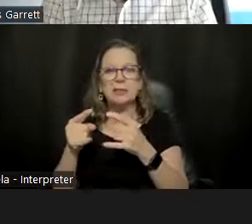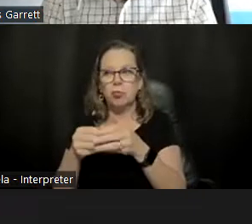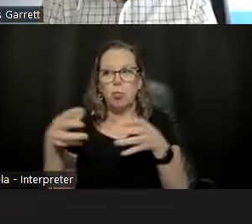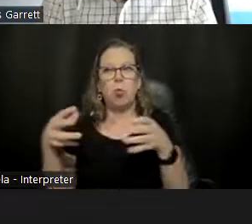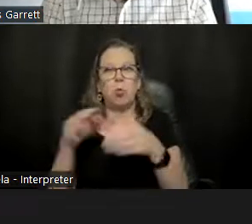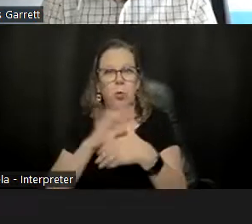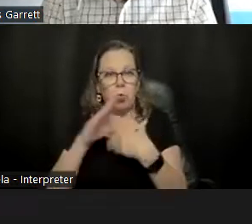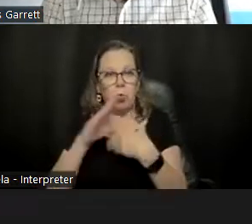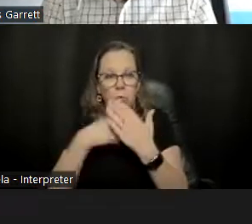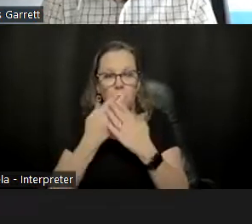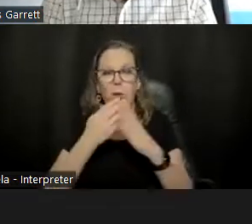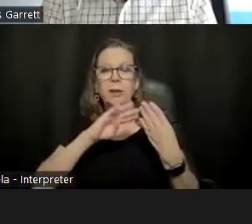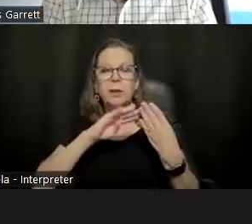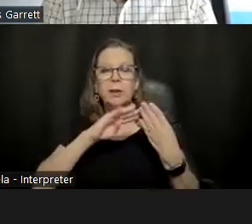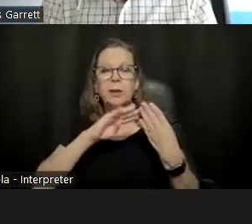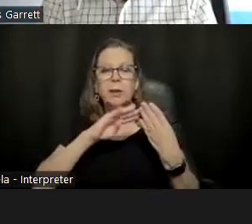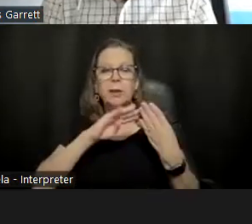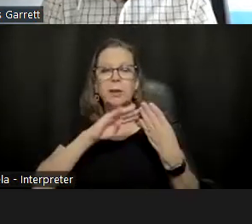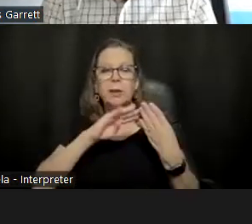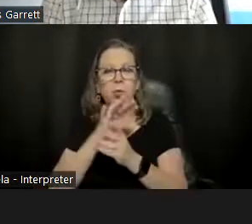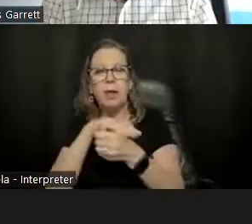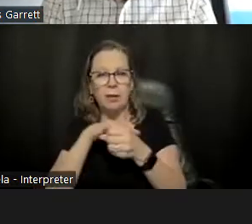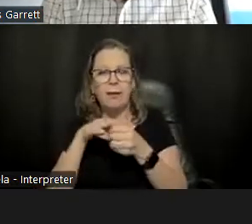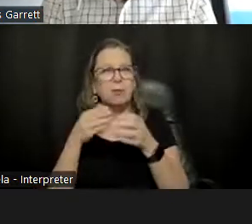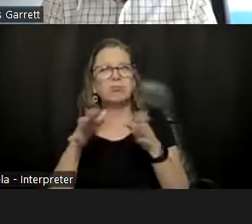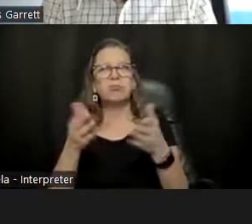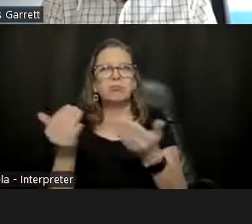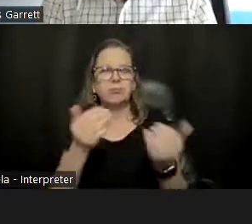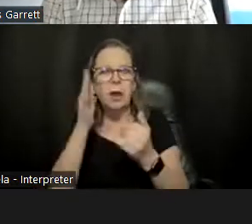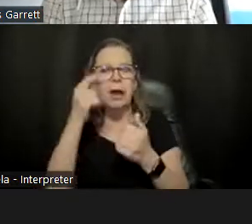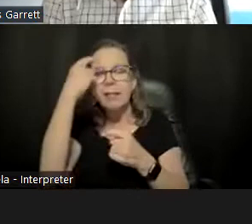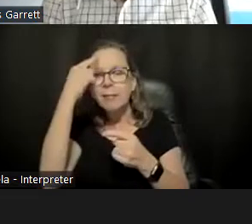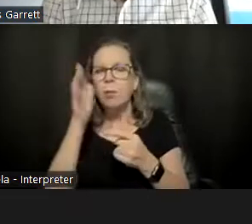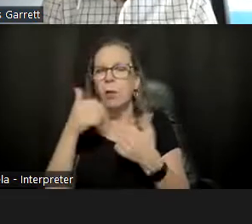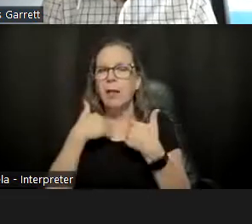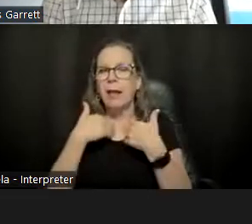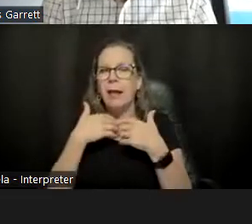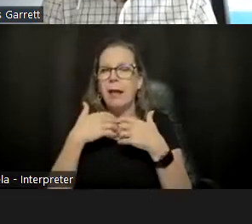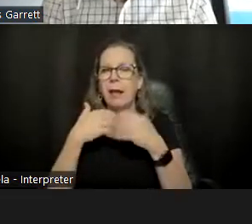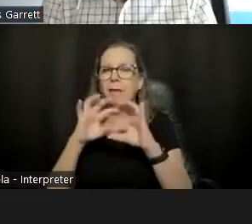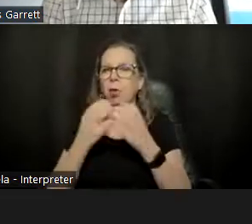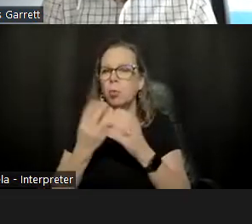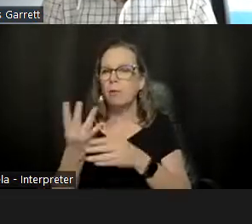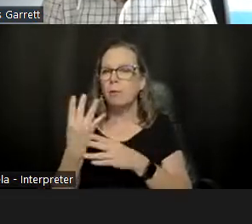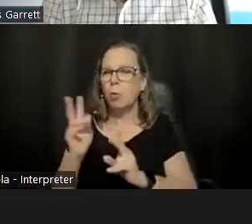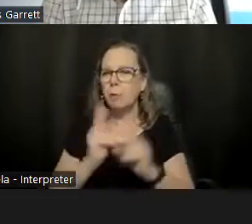inclusion area to. I think they're going to be a team of 4 total, and then